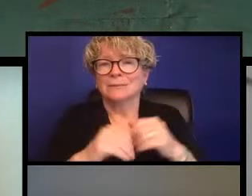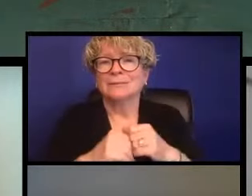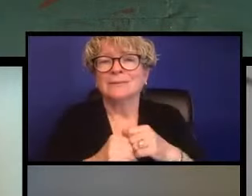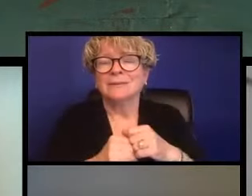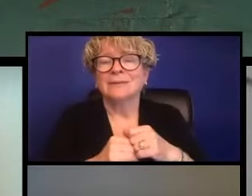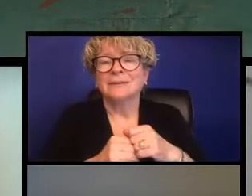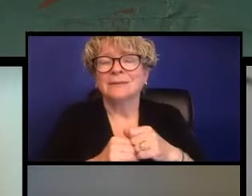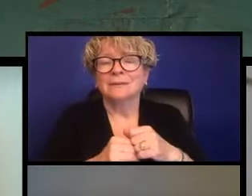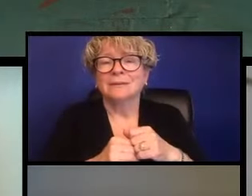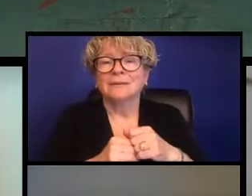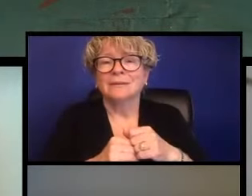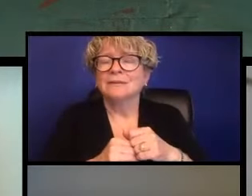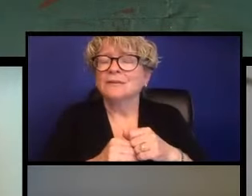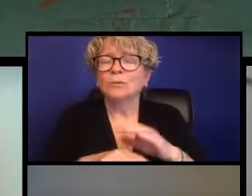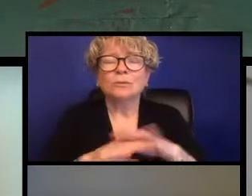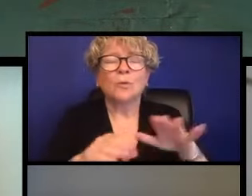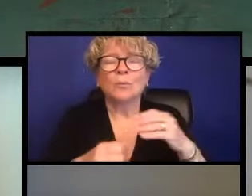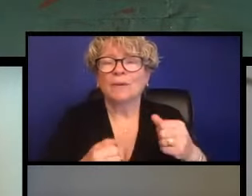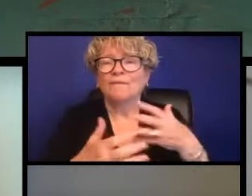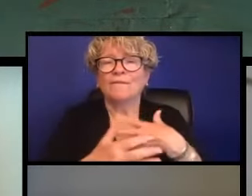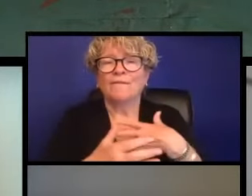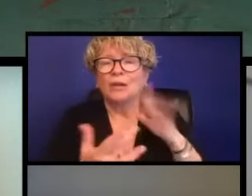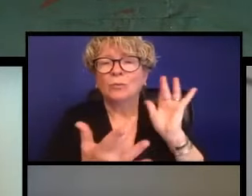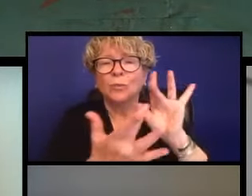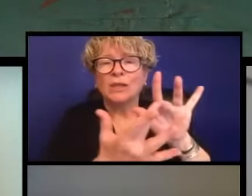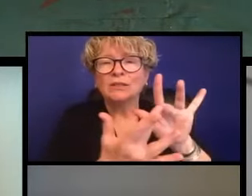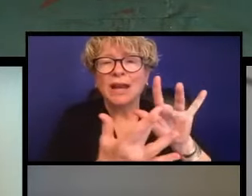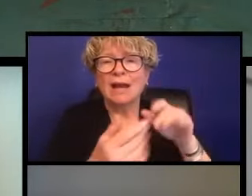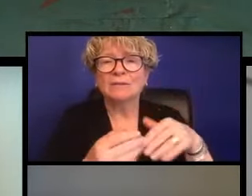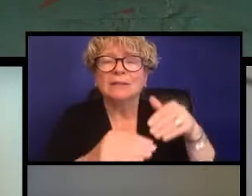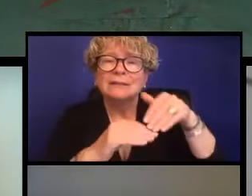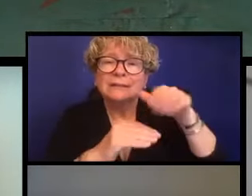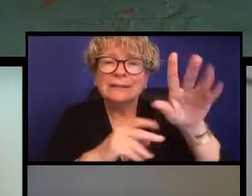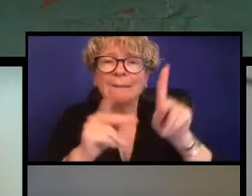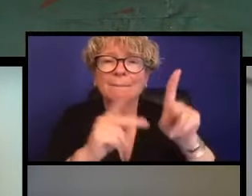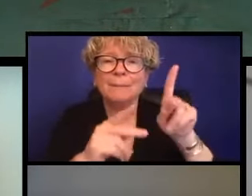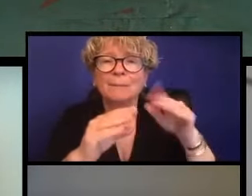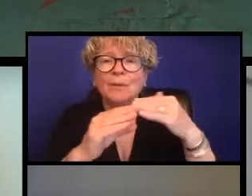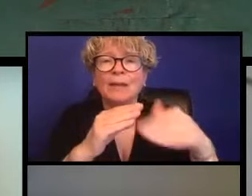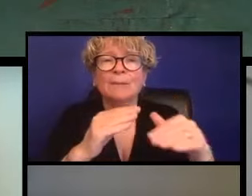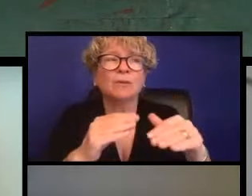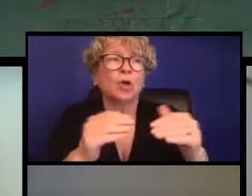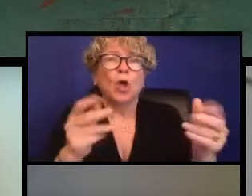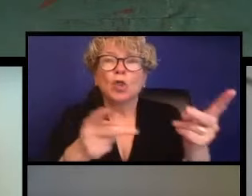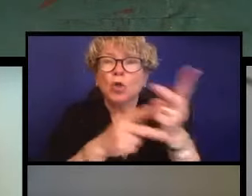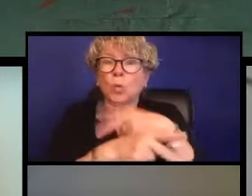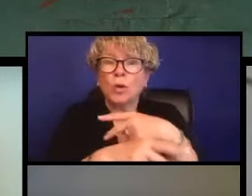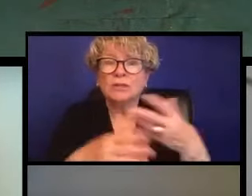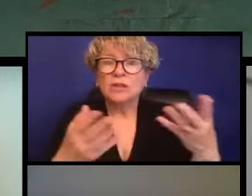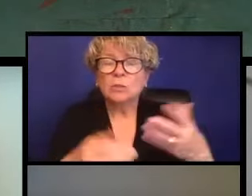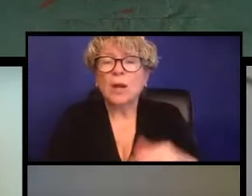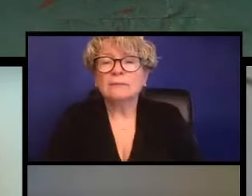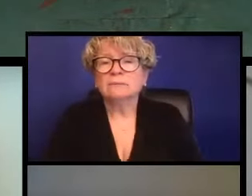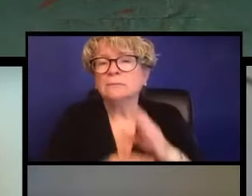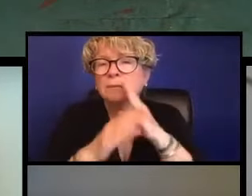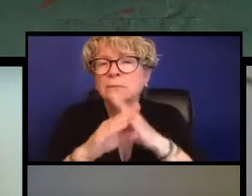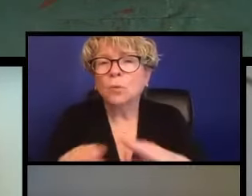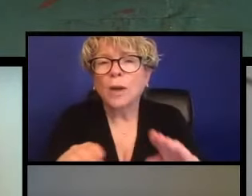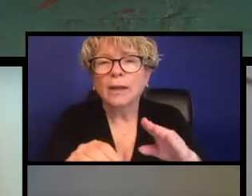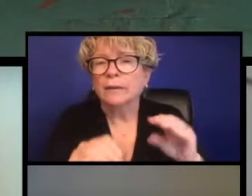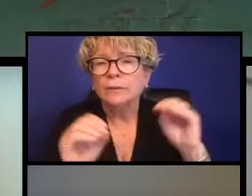to, reach out, ask people questions, send people emails. The worst they can do is not respond.